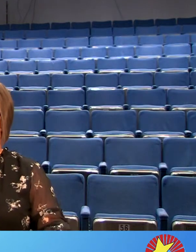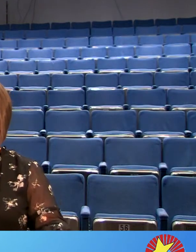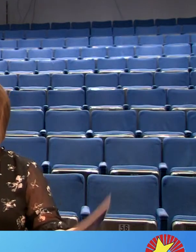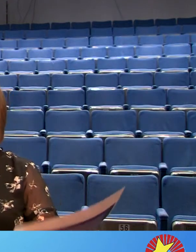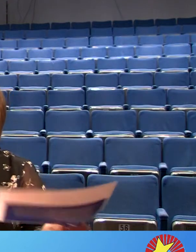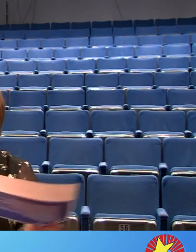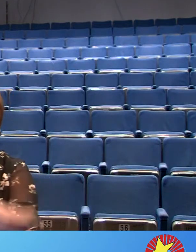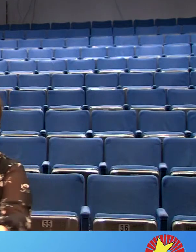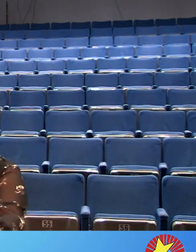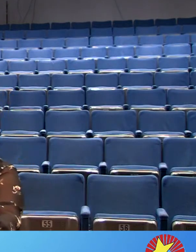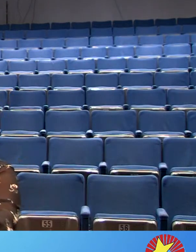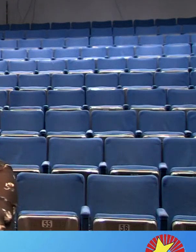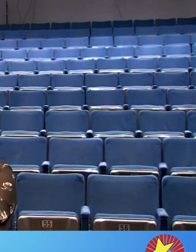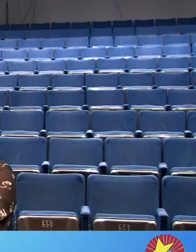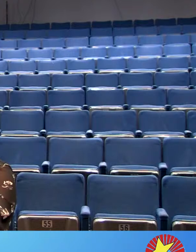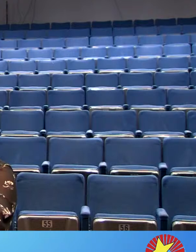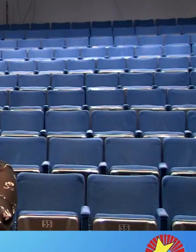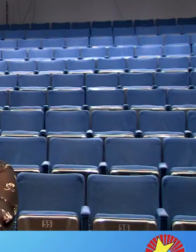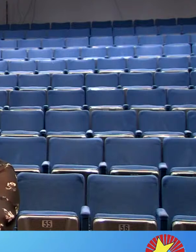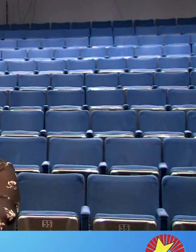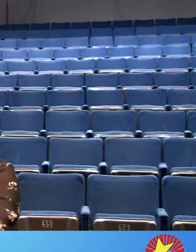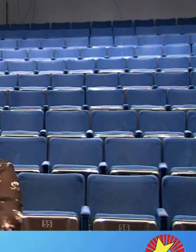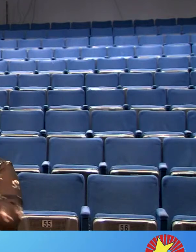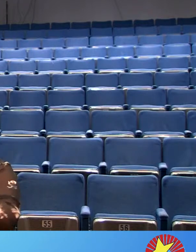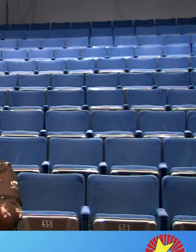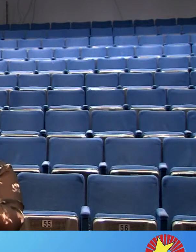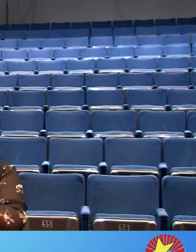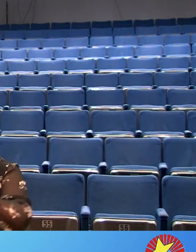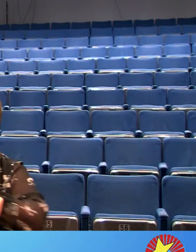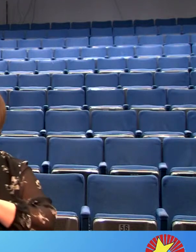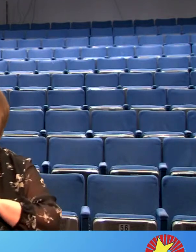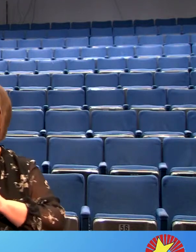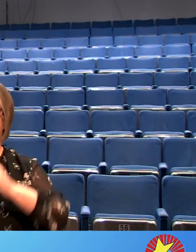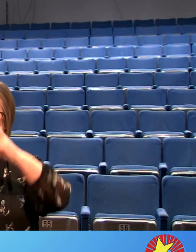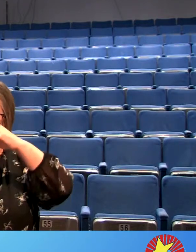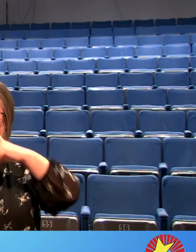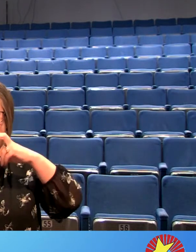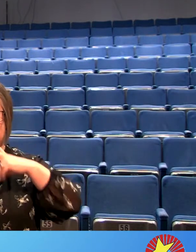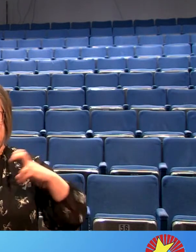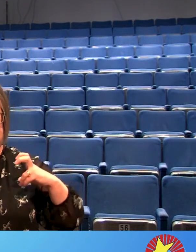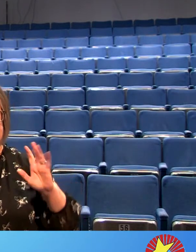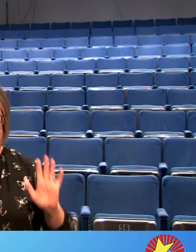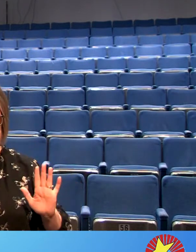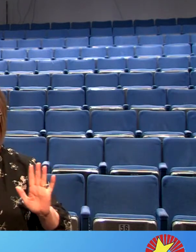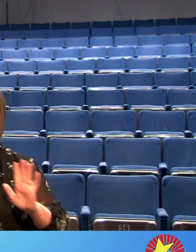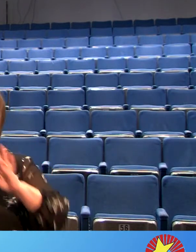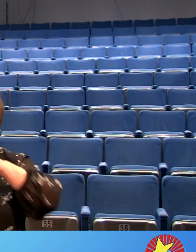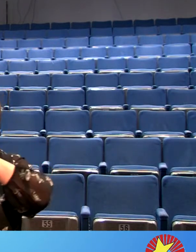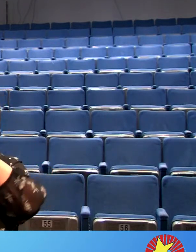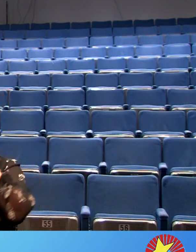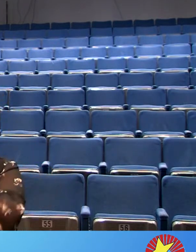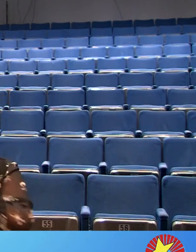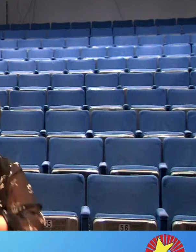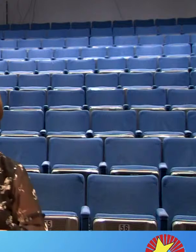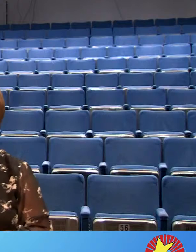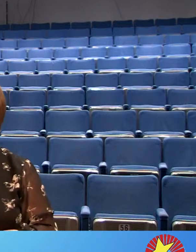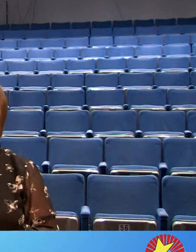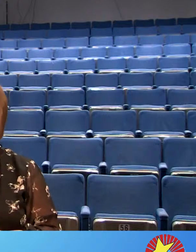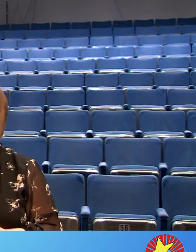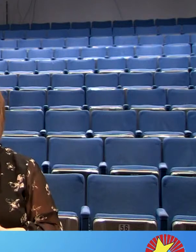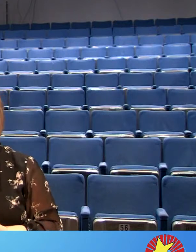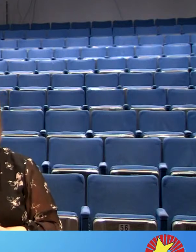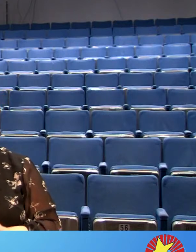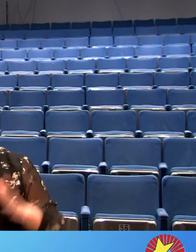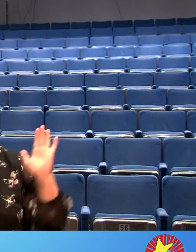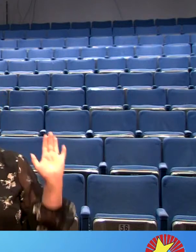and the MSAA assessment, which is the Multi-State Alternative Assessment. So let's start